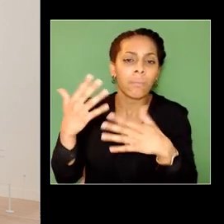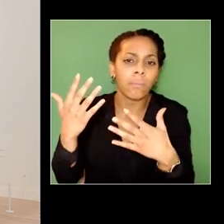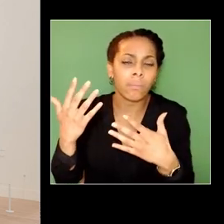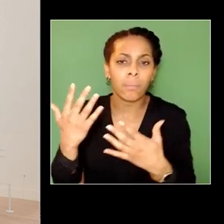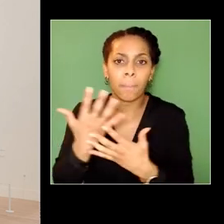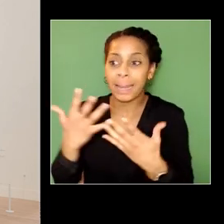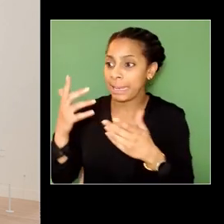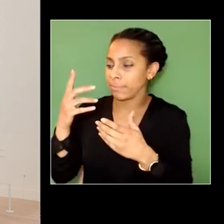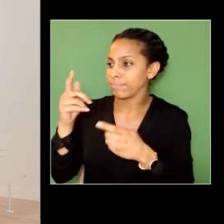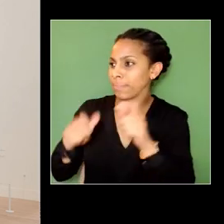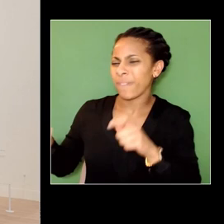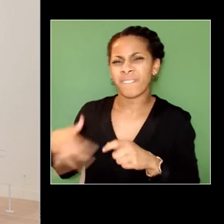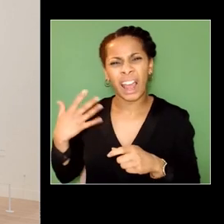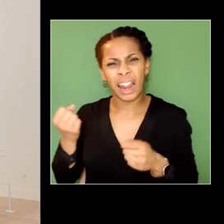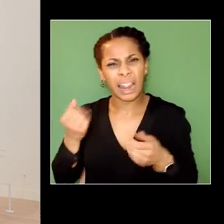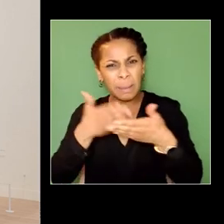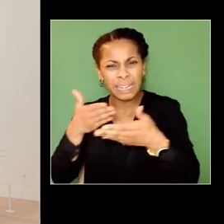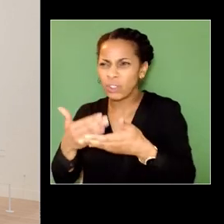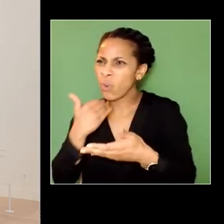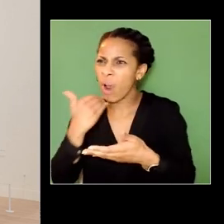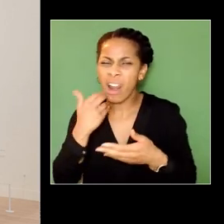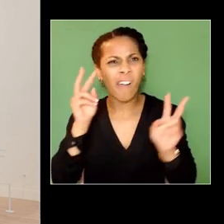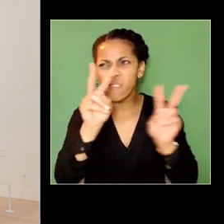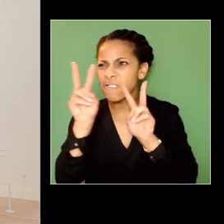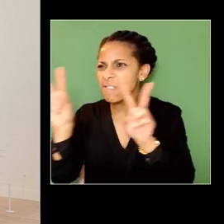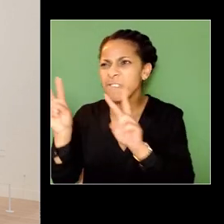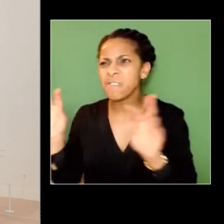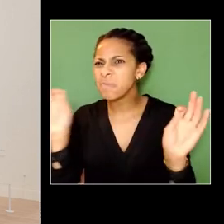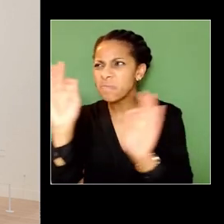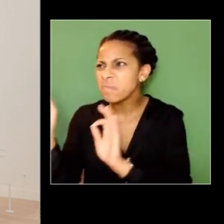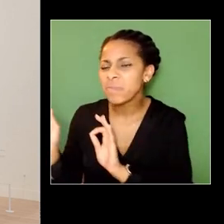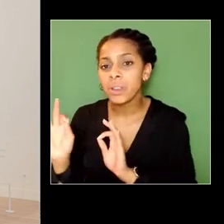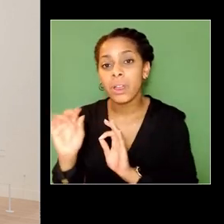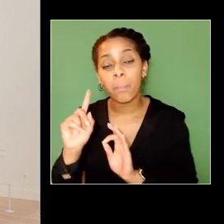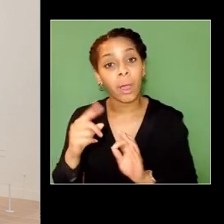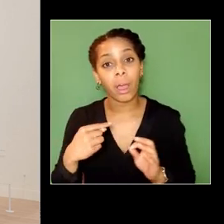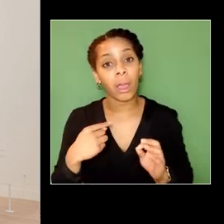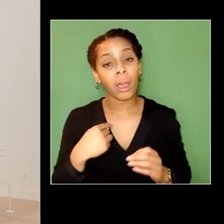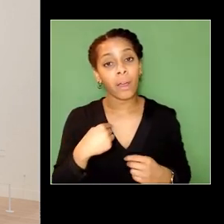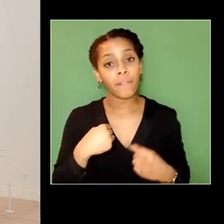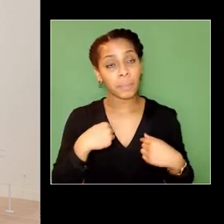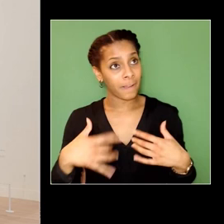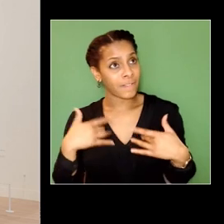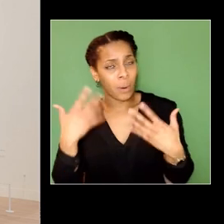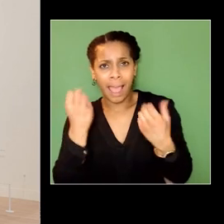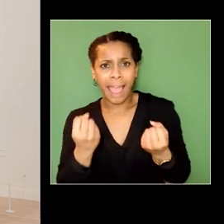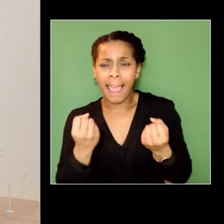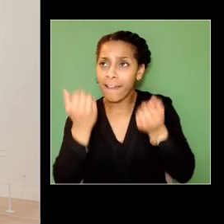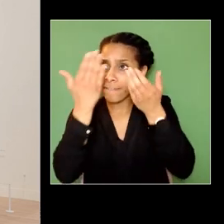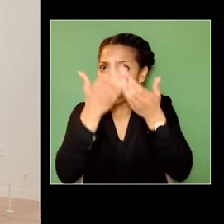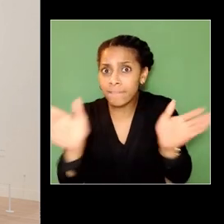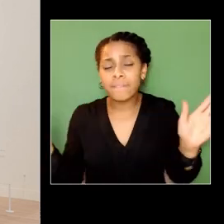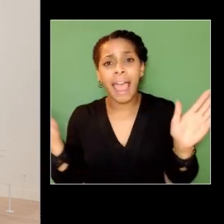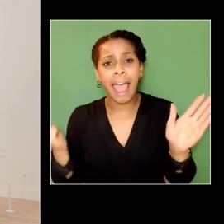there were these limitations in place, but there was always, for me, a sense of the unlimited and the possibility being open.